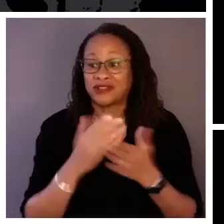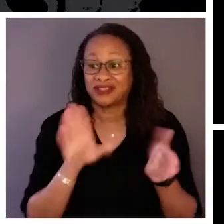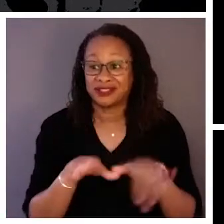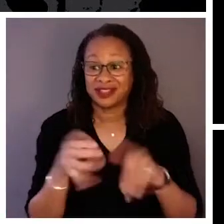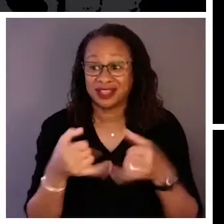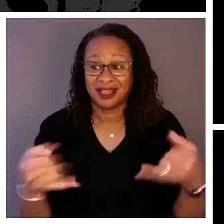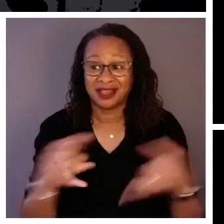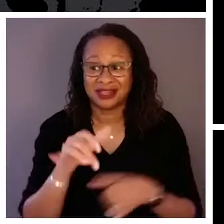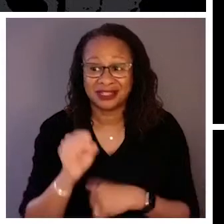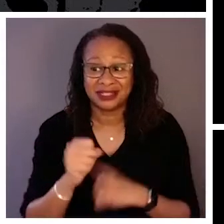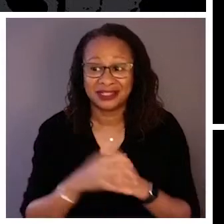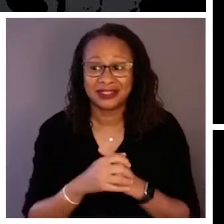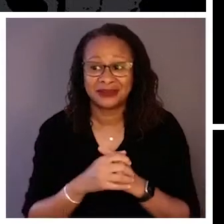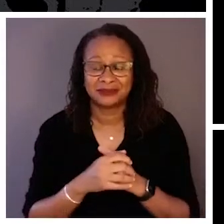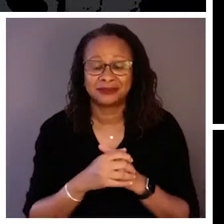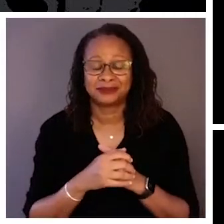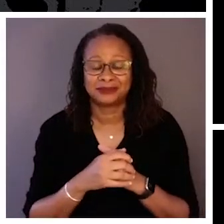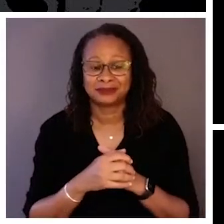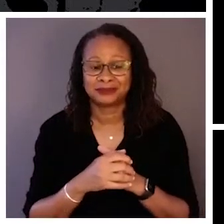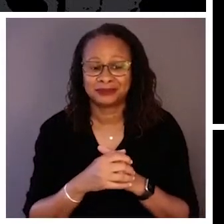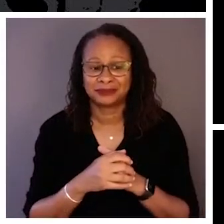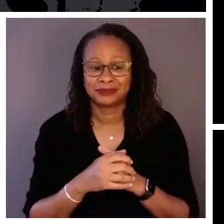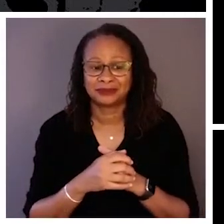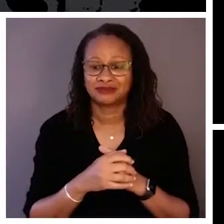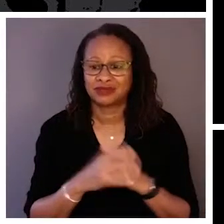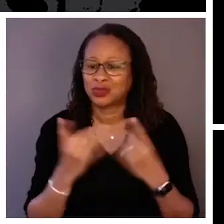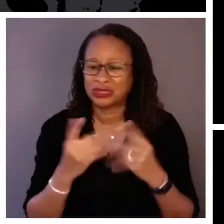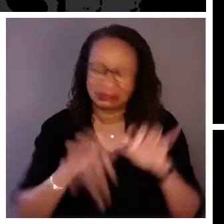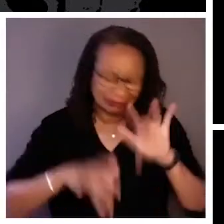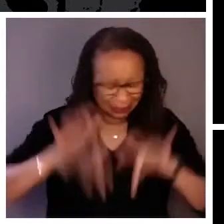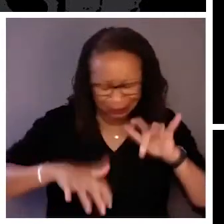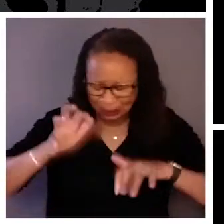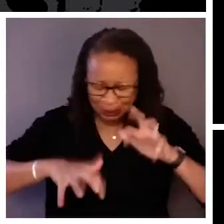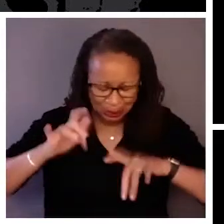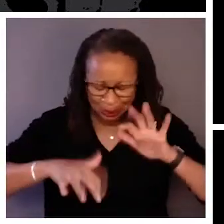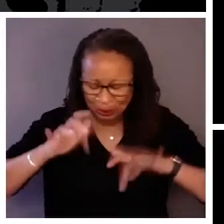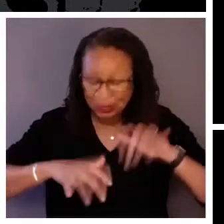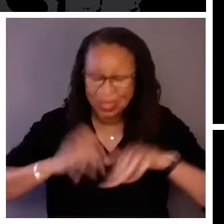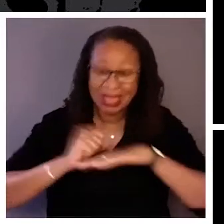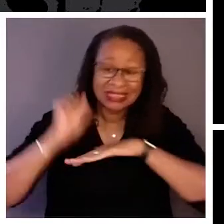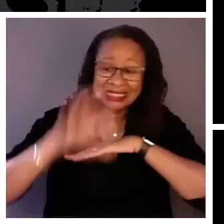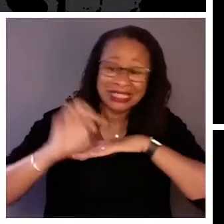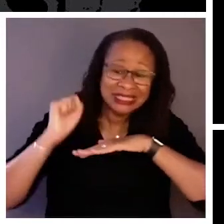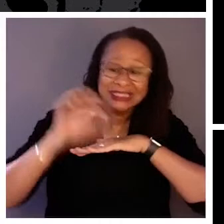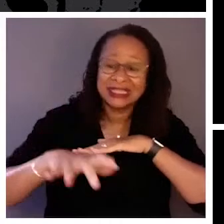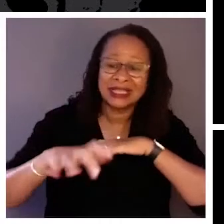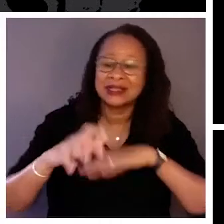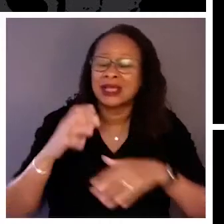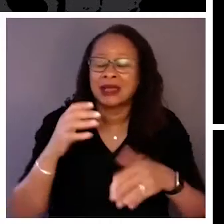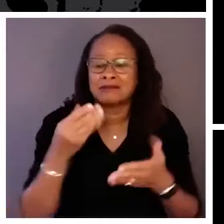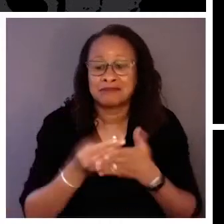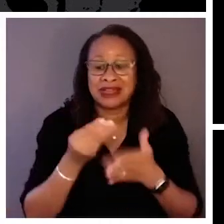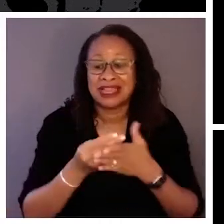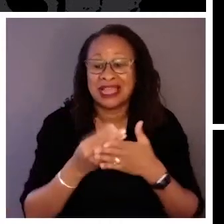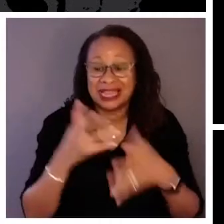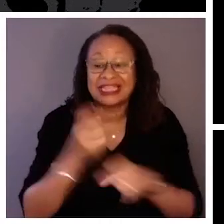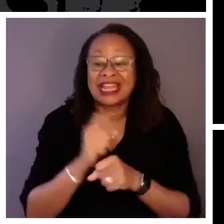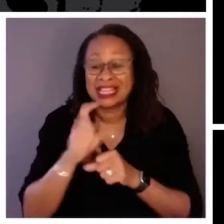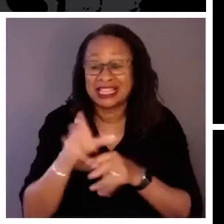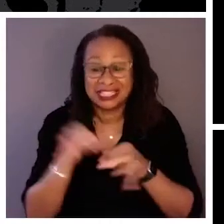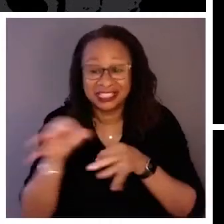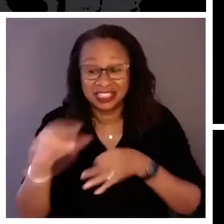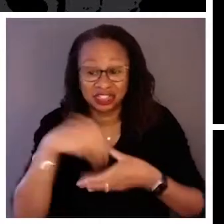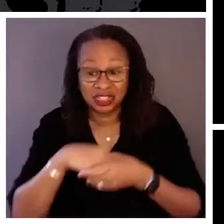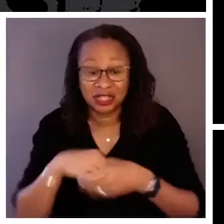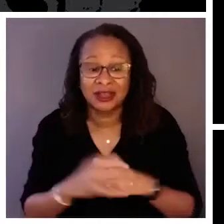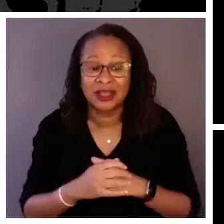are up all night just, you know, banging away at their computers and sending in some money and getting those extensions in. And that's good enough as long as it's